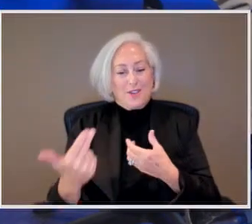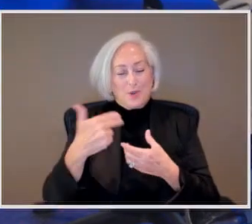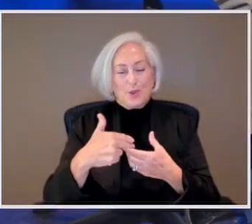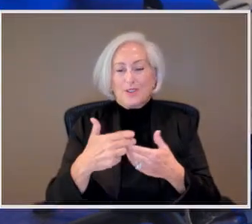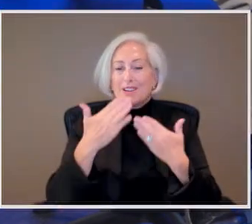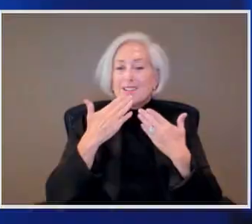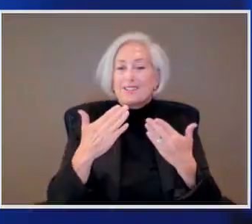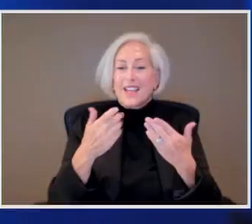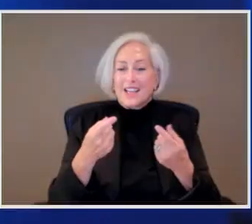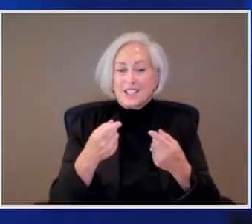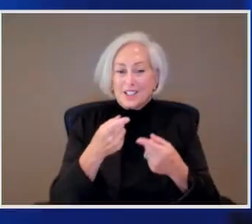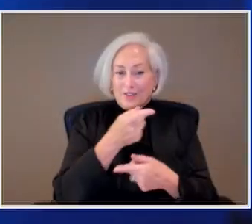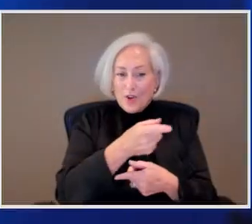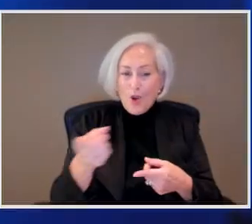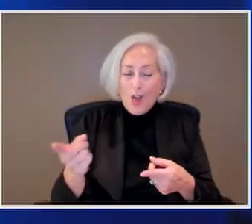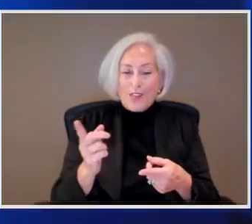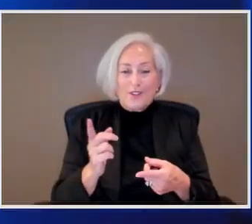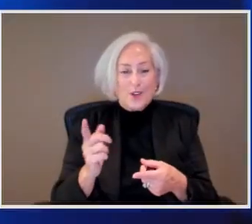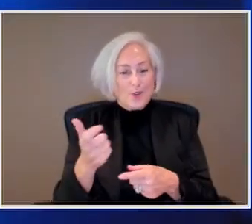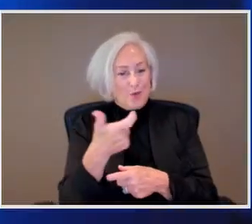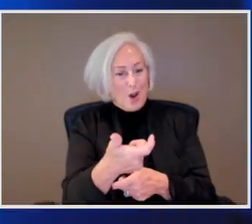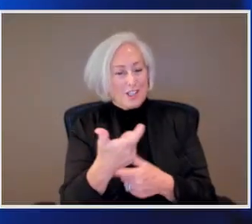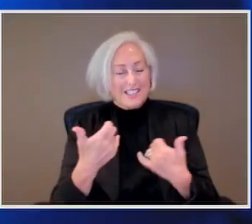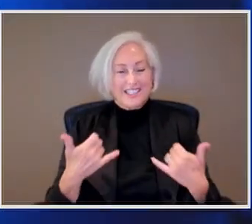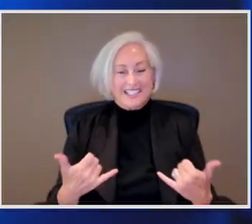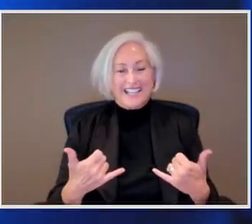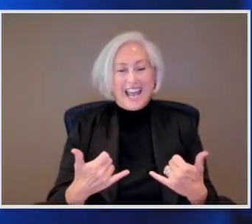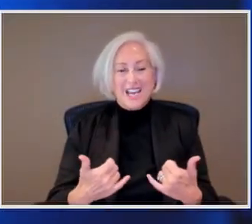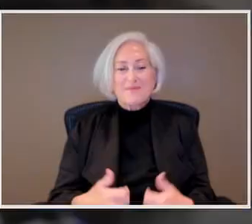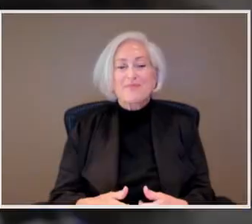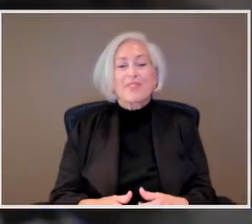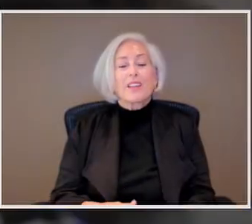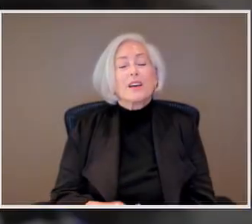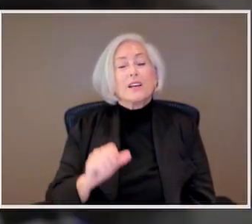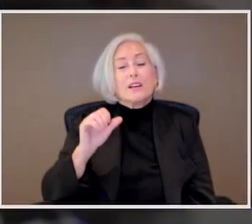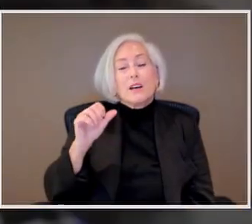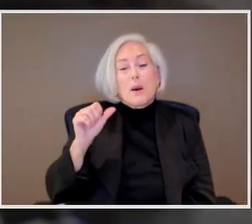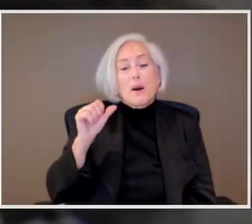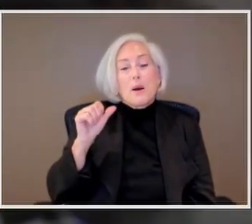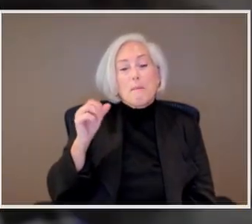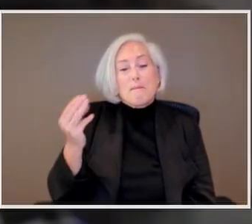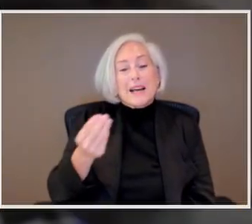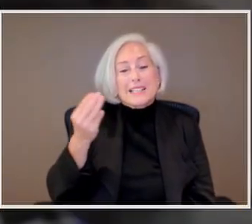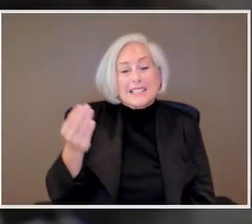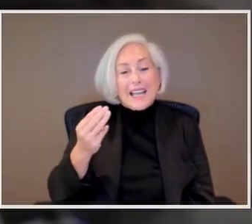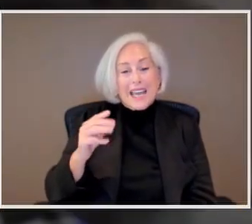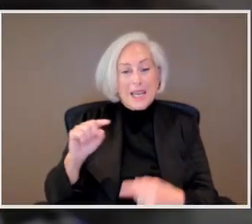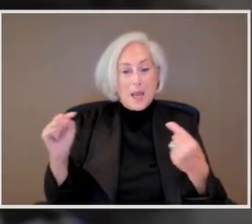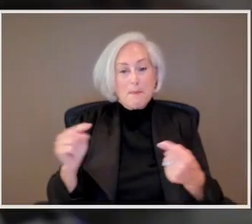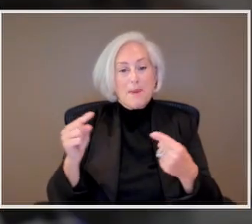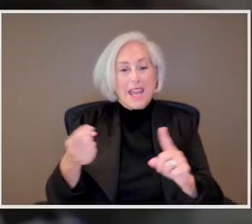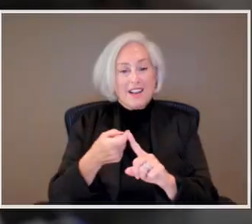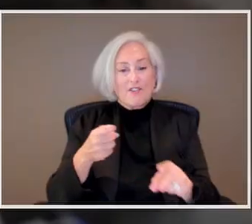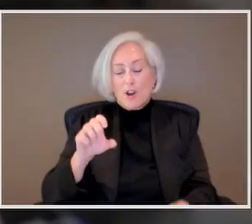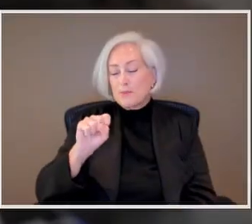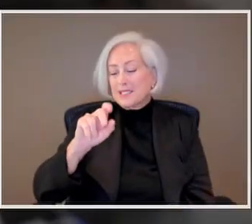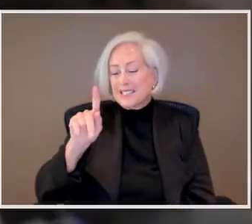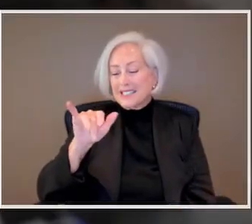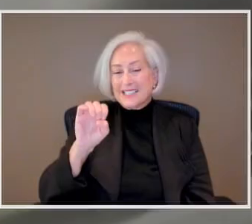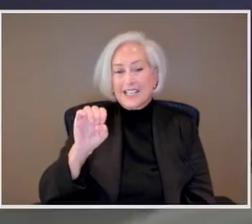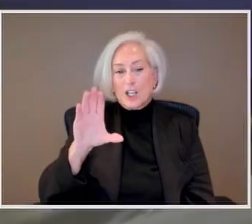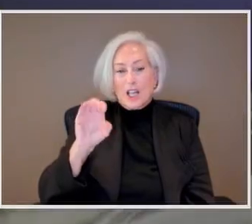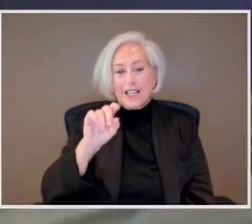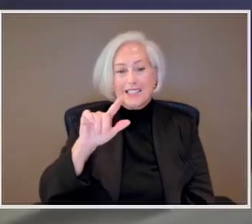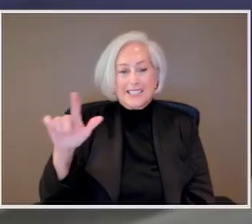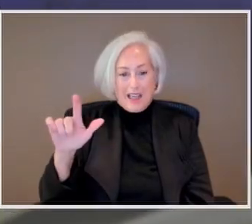of our guests for being with us. Thanks to our viewers for being with us today. Coming up on Monday, the pain of sickle cell disease. Ian Wildheit lived